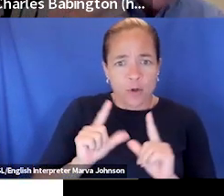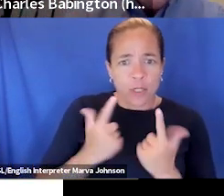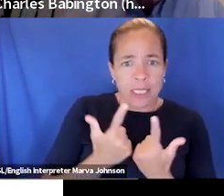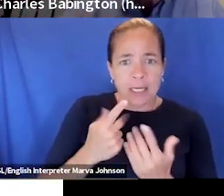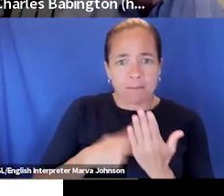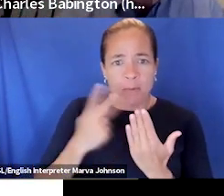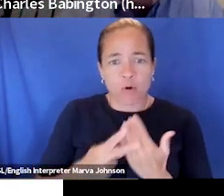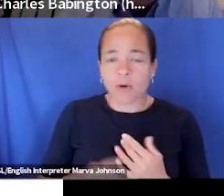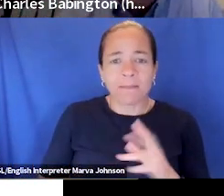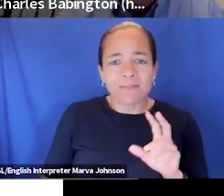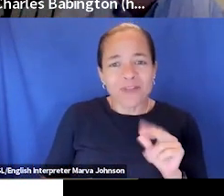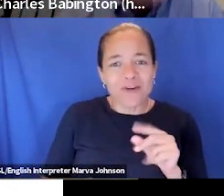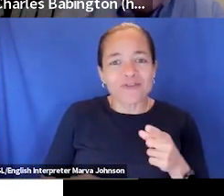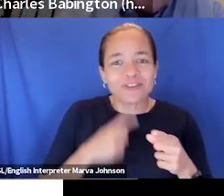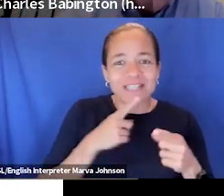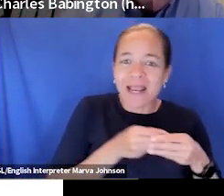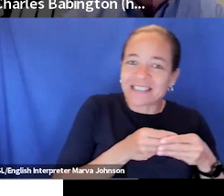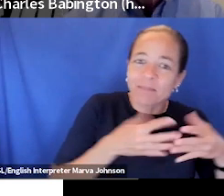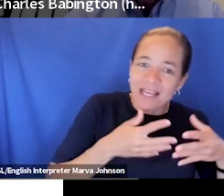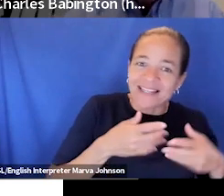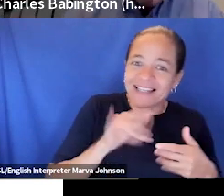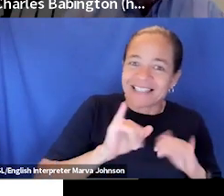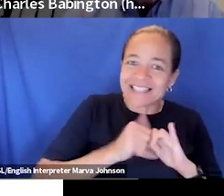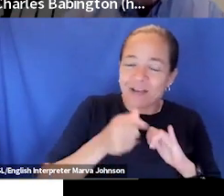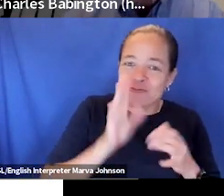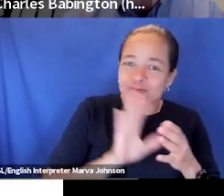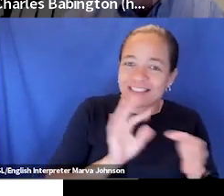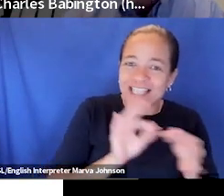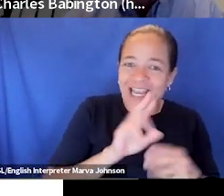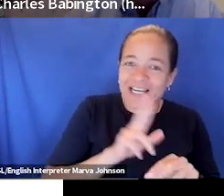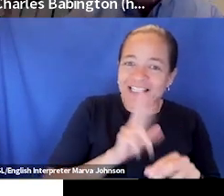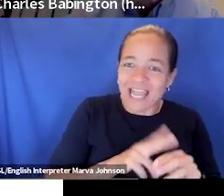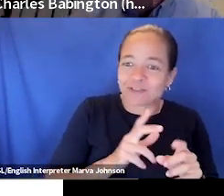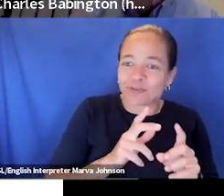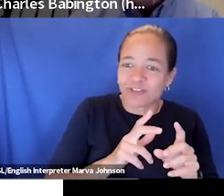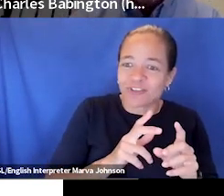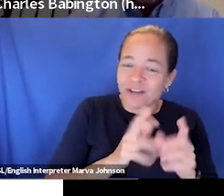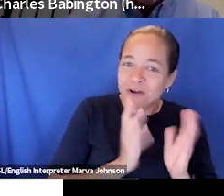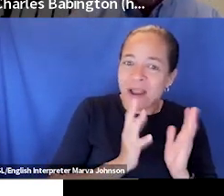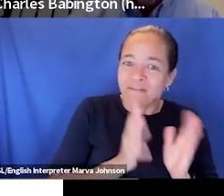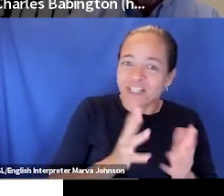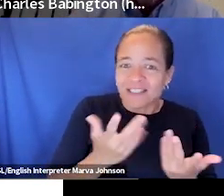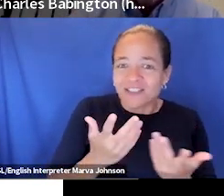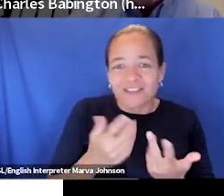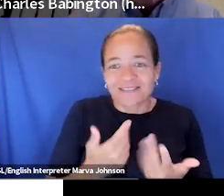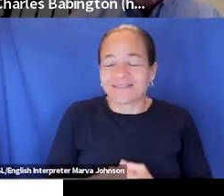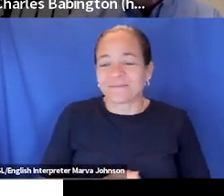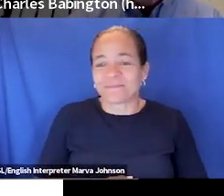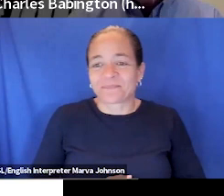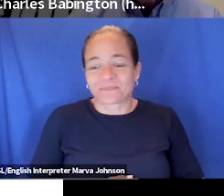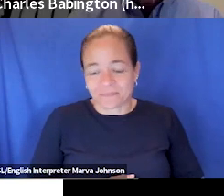to expand their Little League program, right? That's how you'd say it in a natural conversation. That's how you should write it.